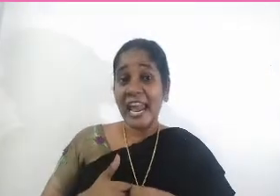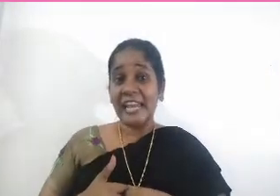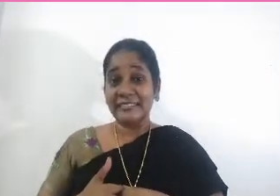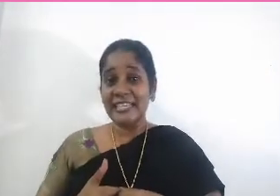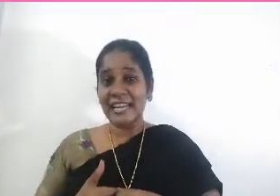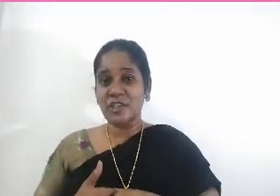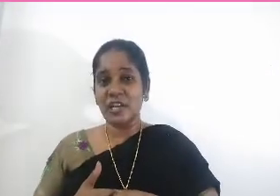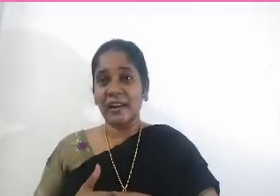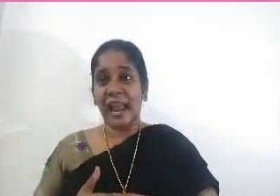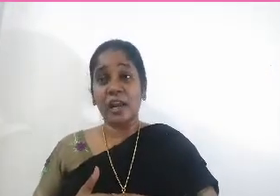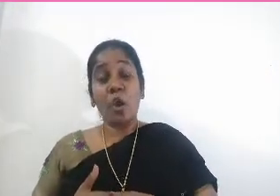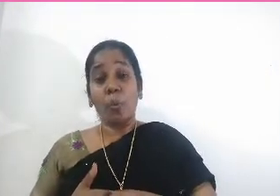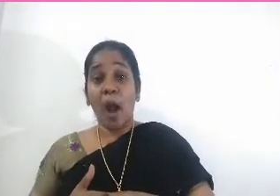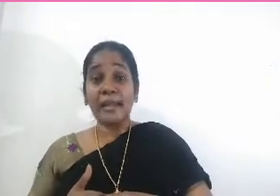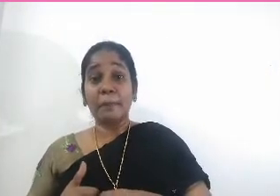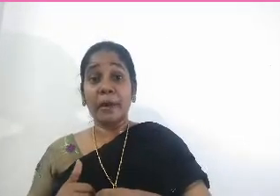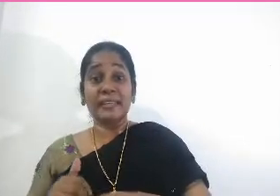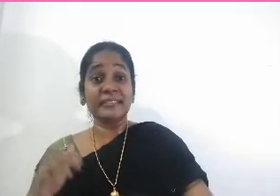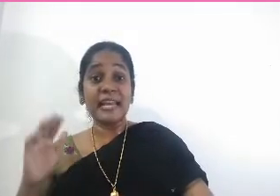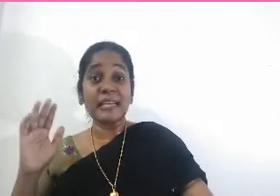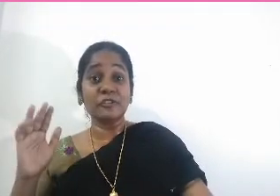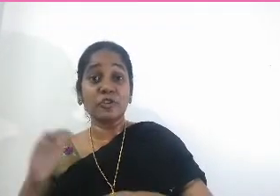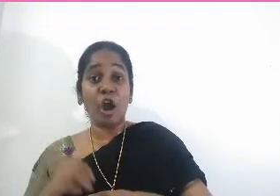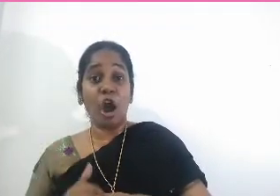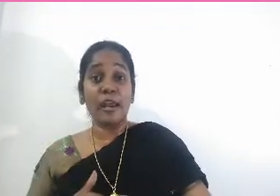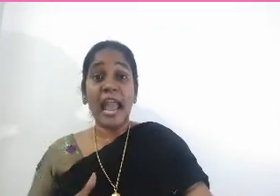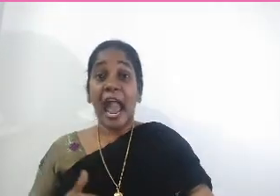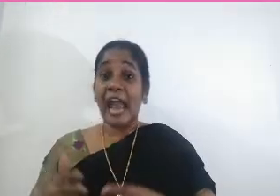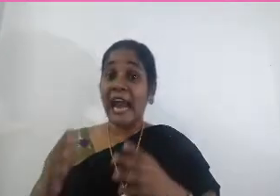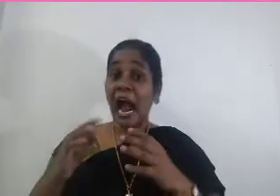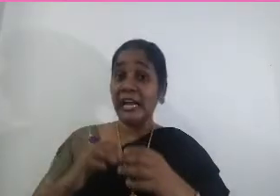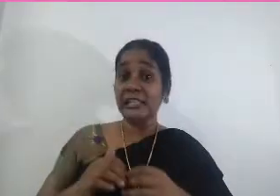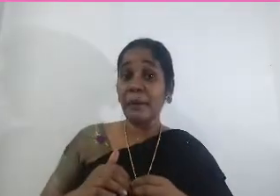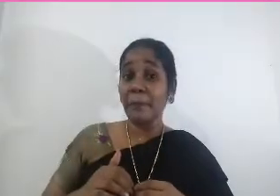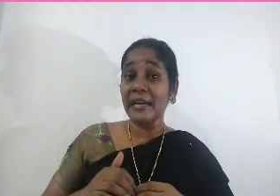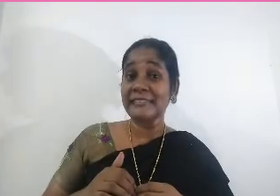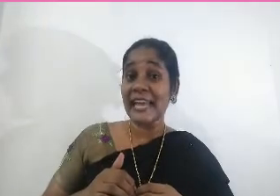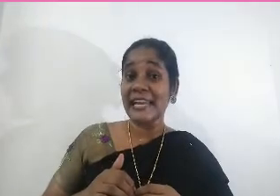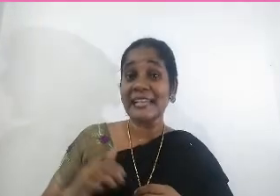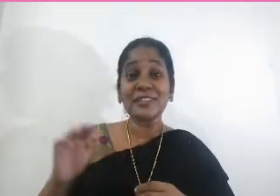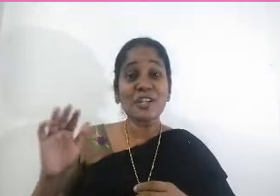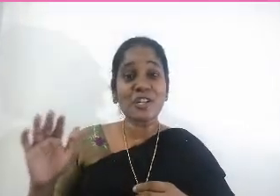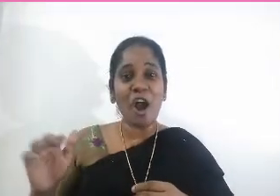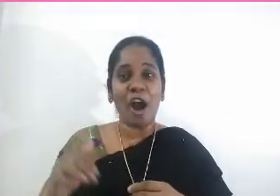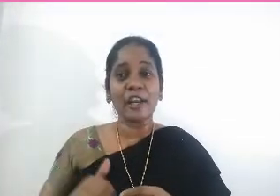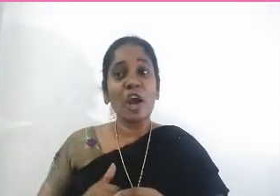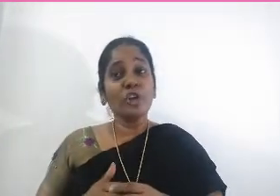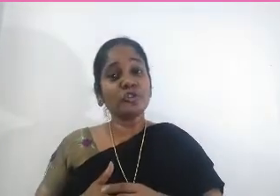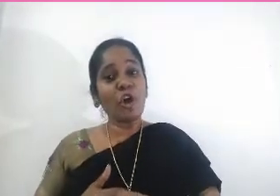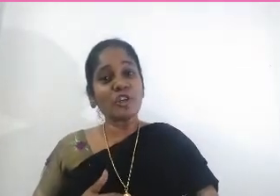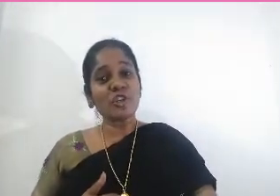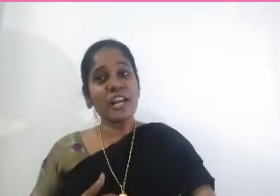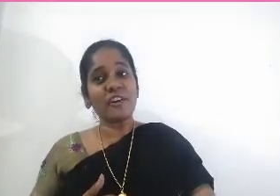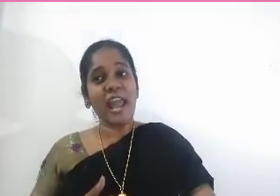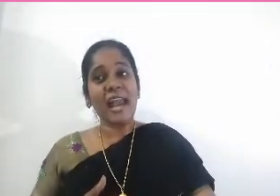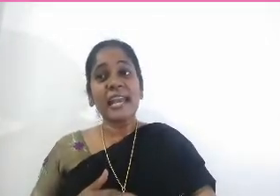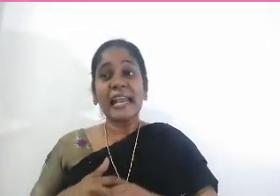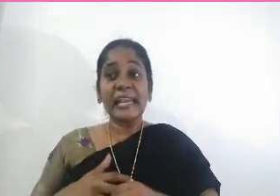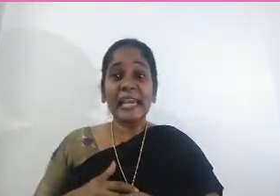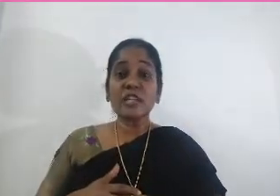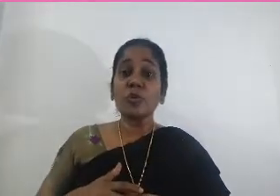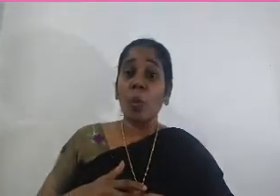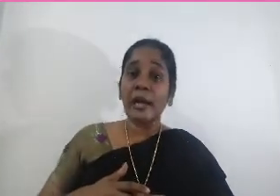hair. Isn't it, children? One person is tall and another person is short. So,